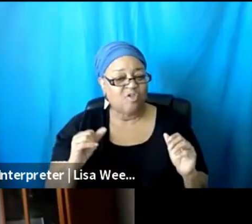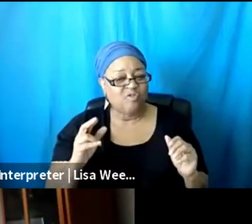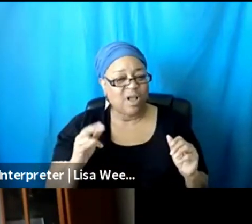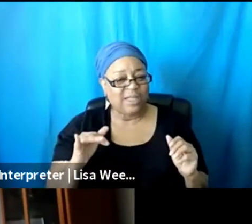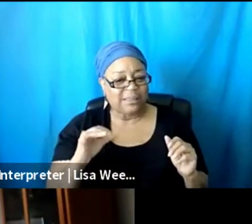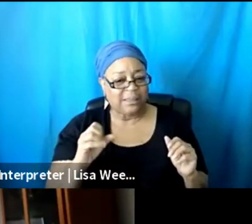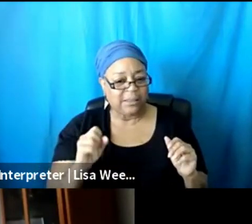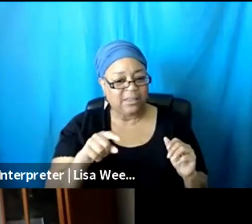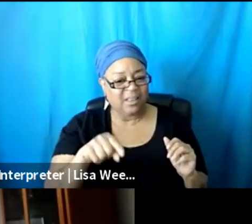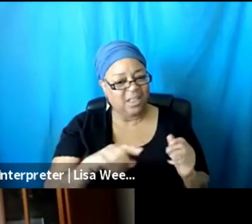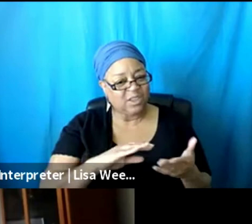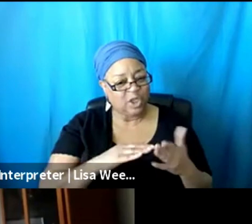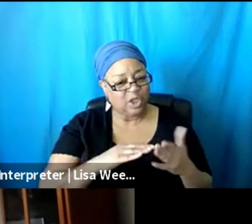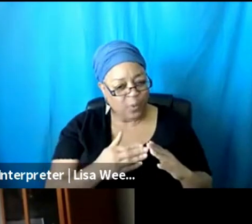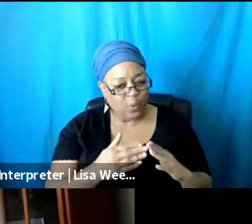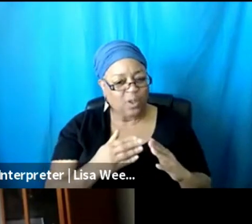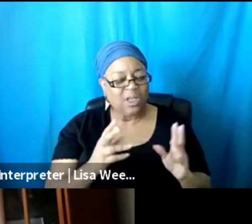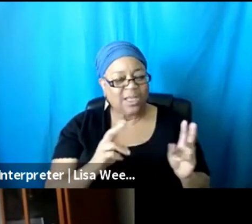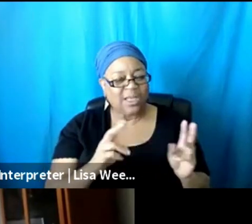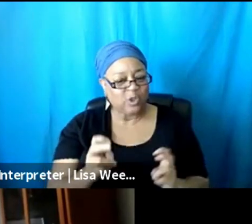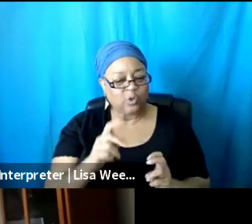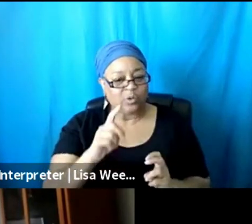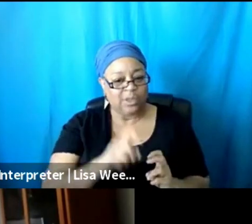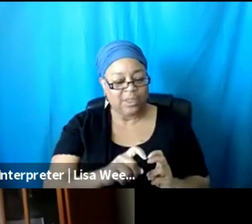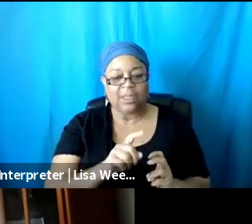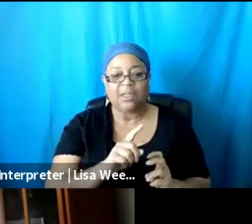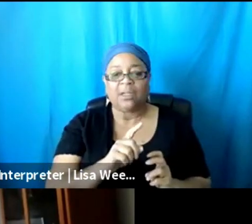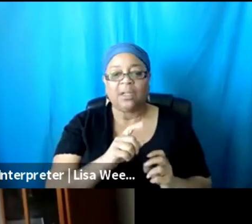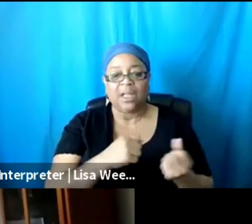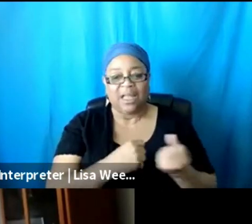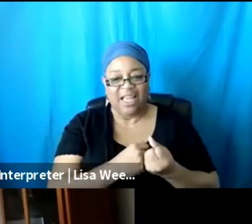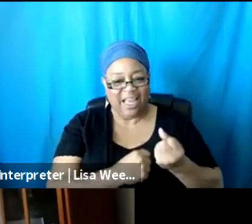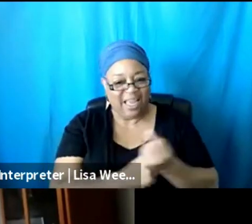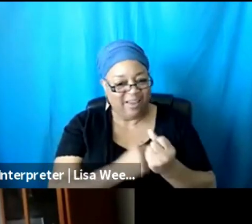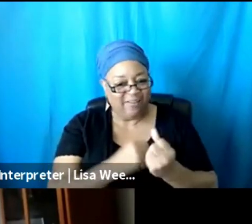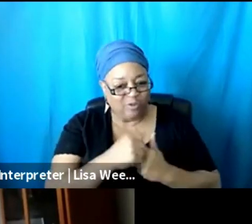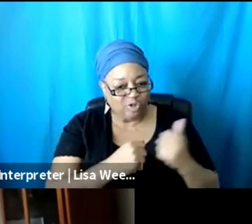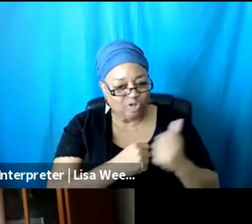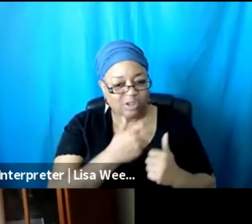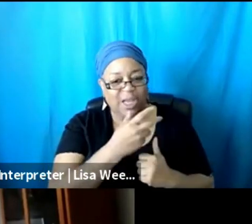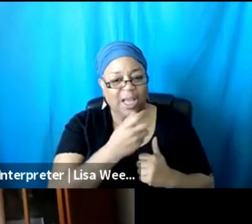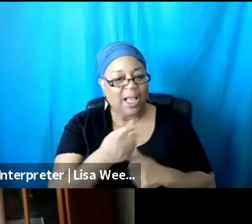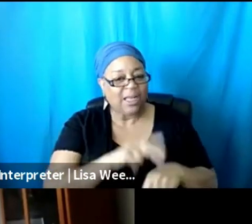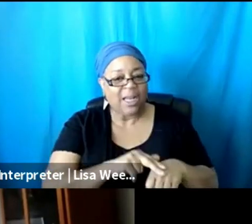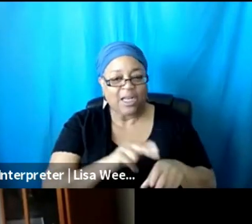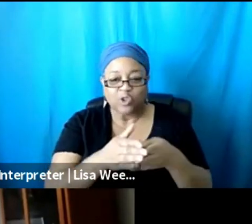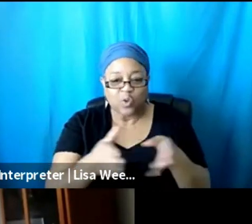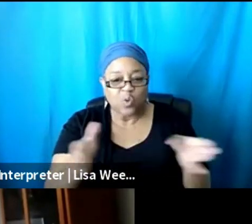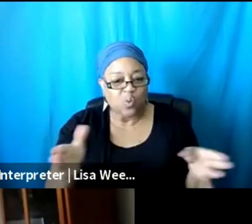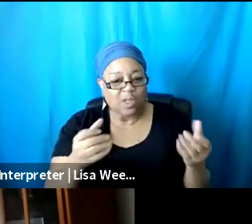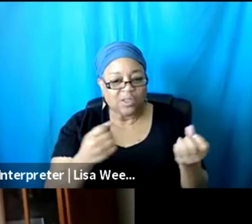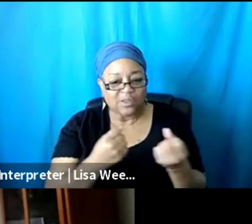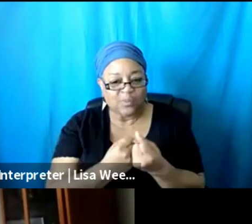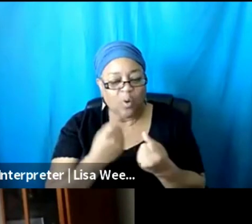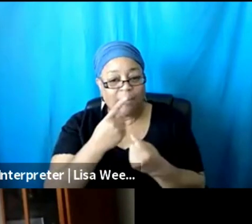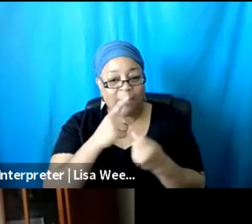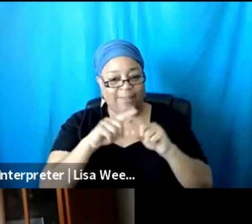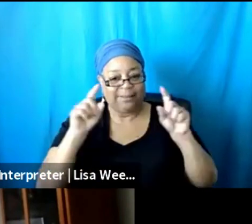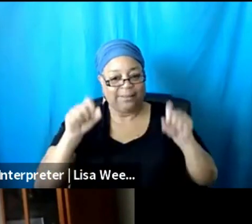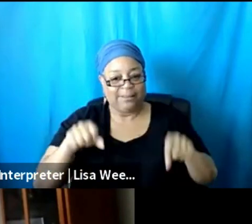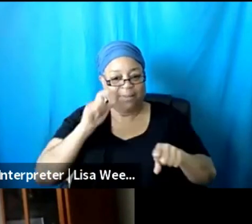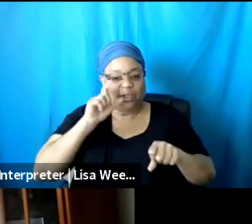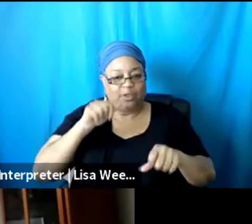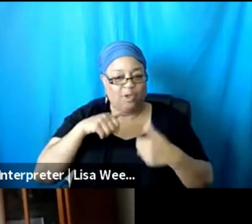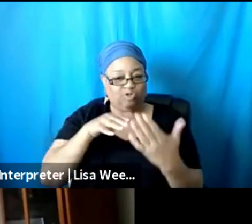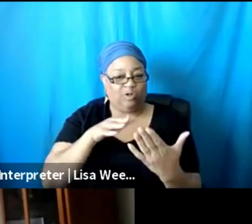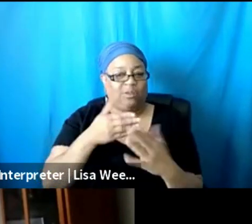need infrastructure and nationwide support, but it's really a systemic issue that has to be addressed prior to the event or left of